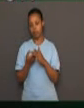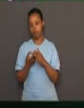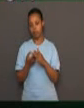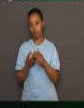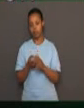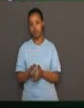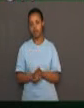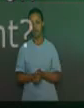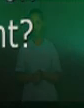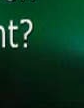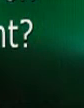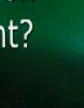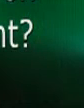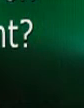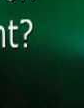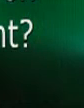Begin.